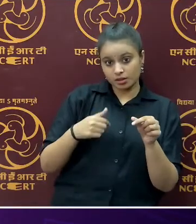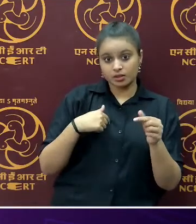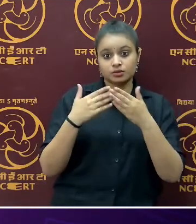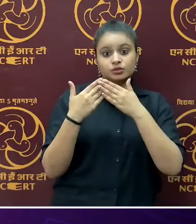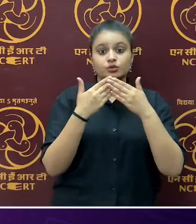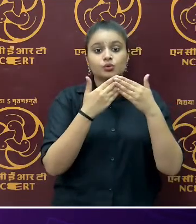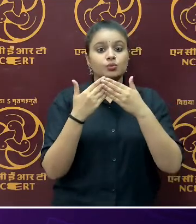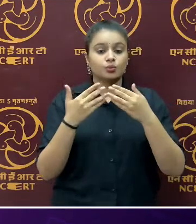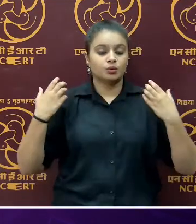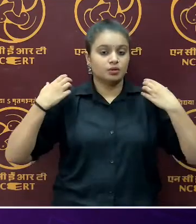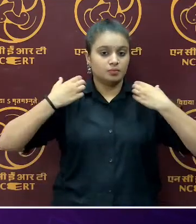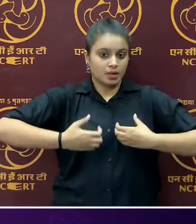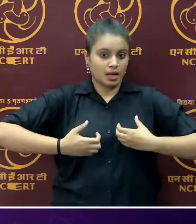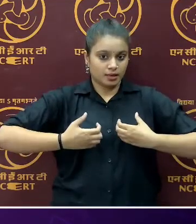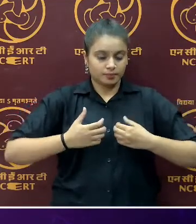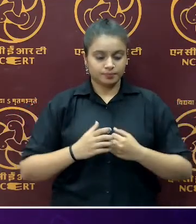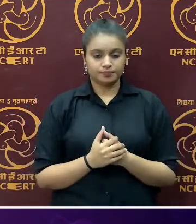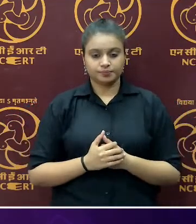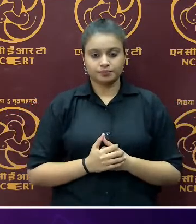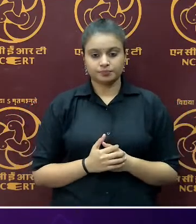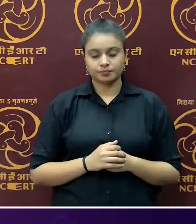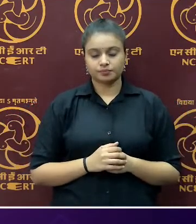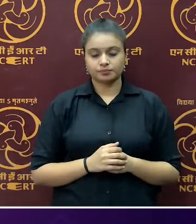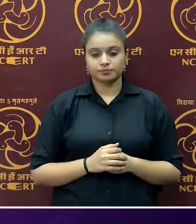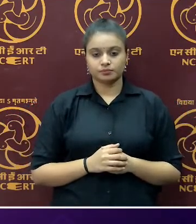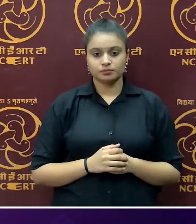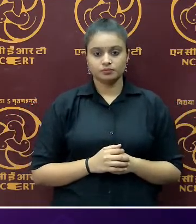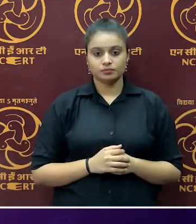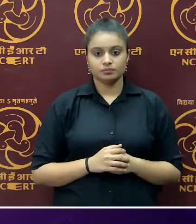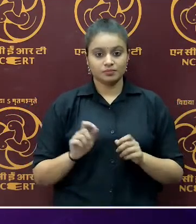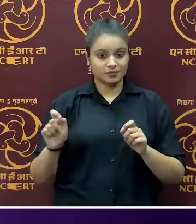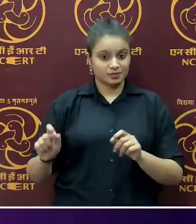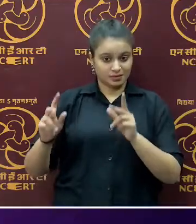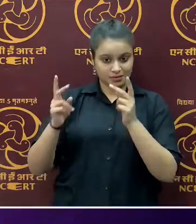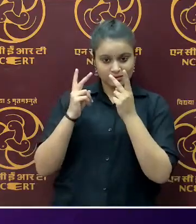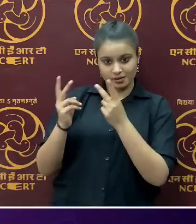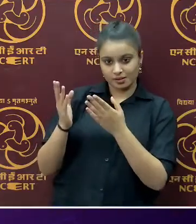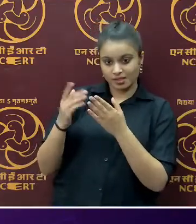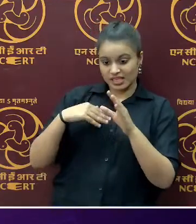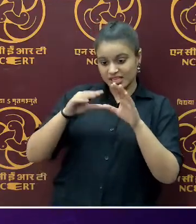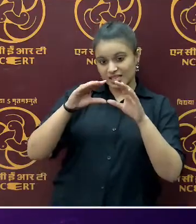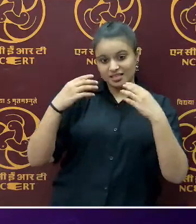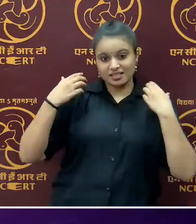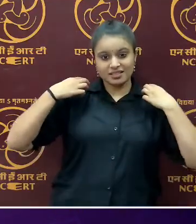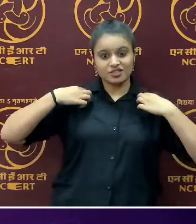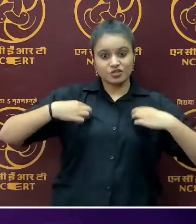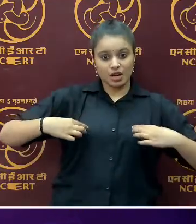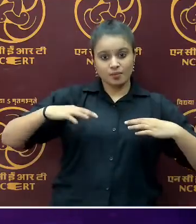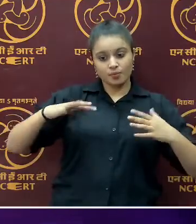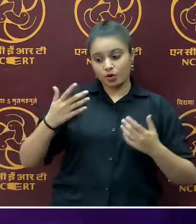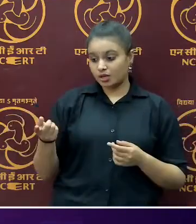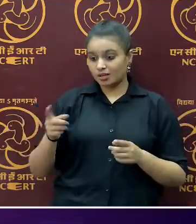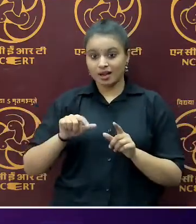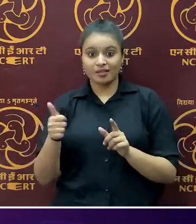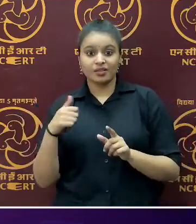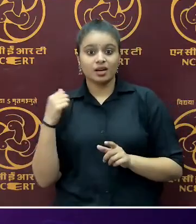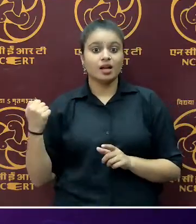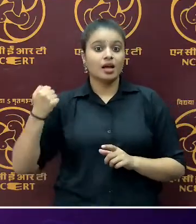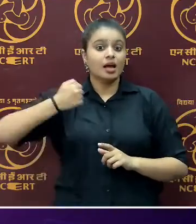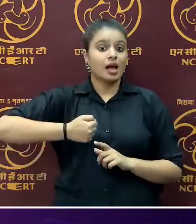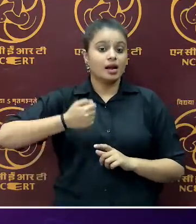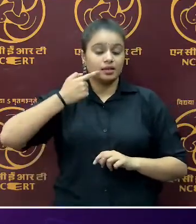bag. backpack is there Yes, with ma'am. I can see. Yeah. So we And- have these straps. Yes, this and is- there's a handbag. So if we see